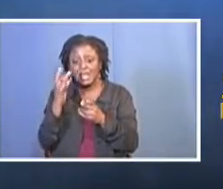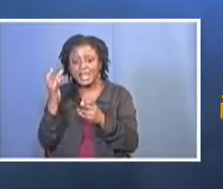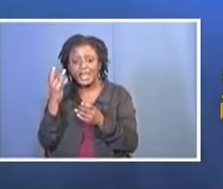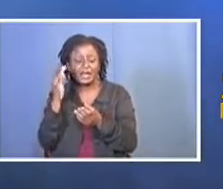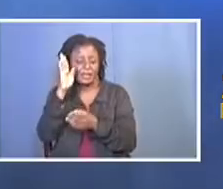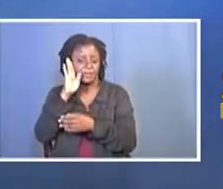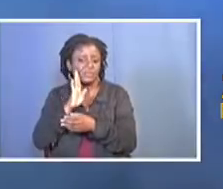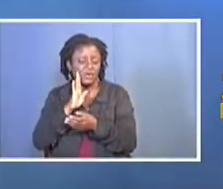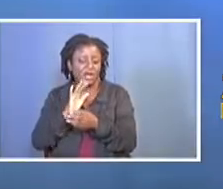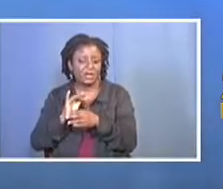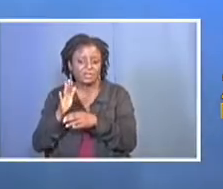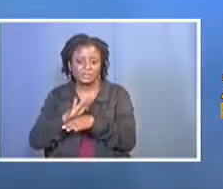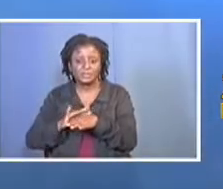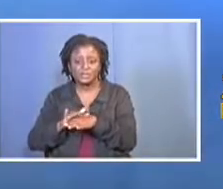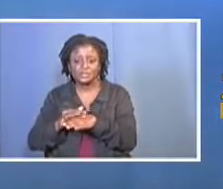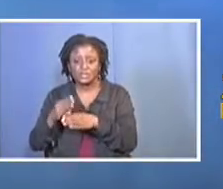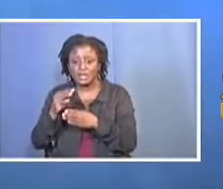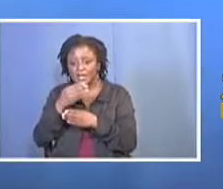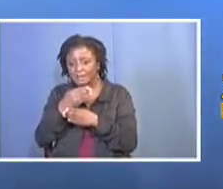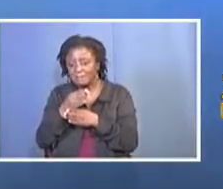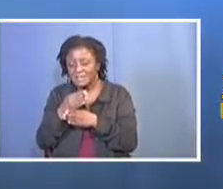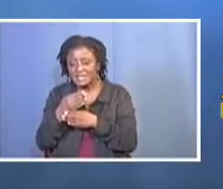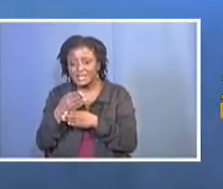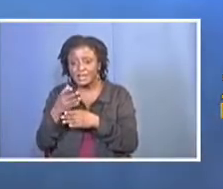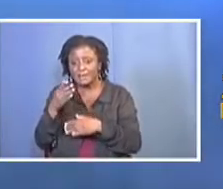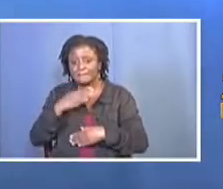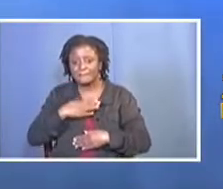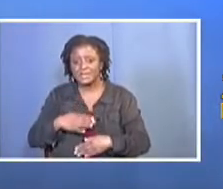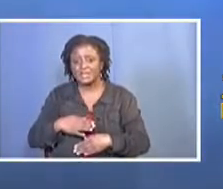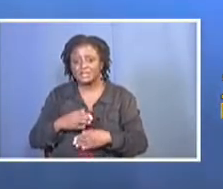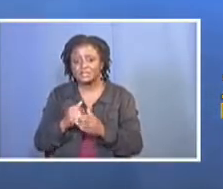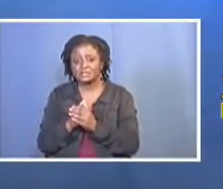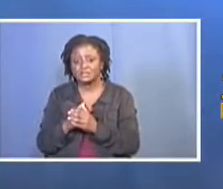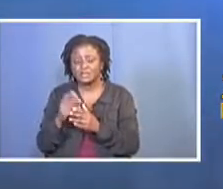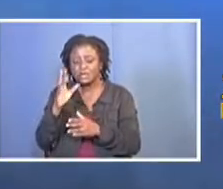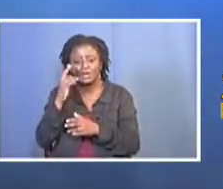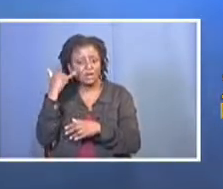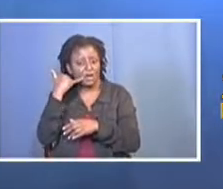assist Fox Hill Police in finding the 32-year-old, please call